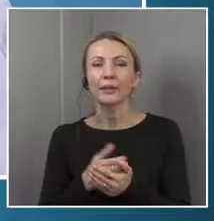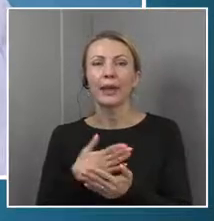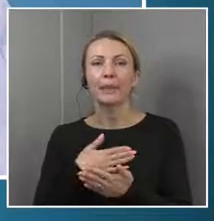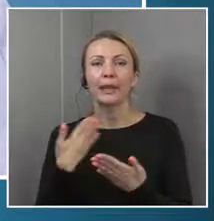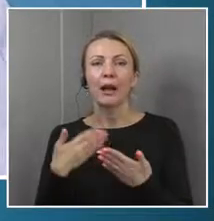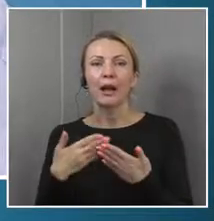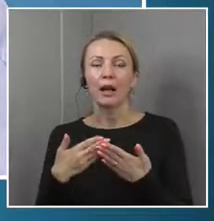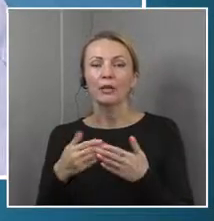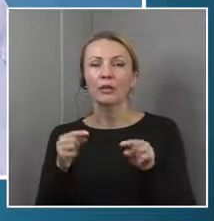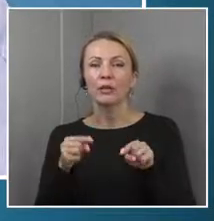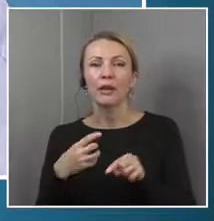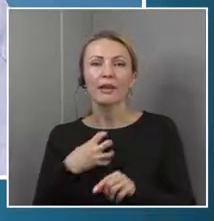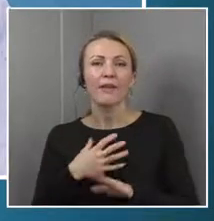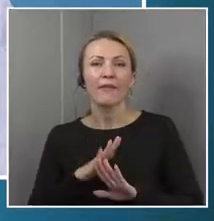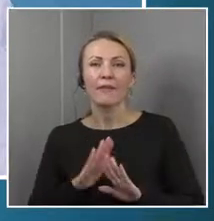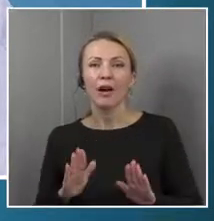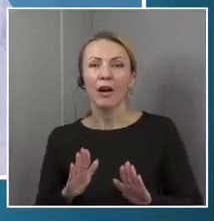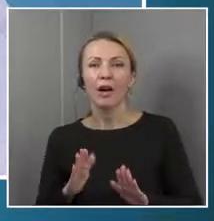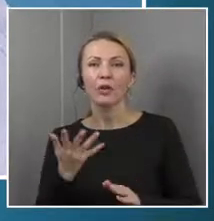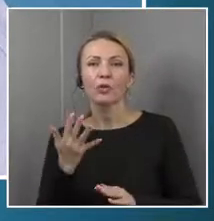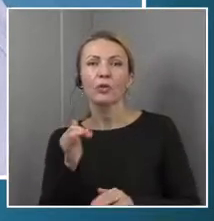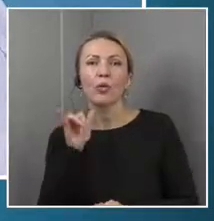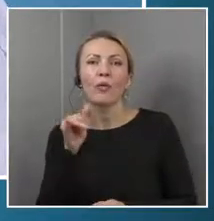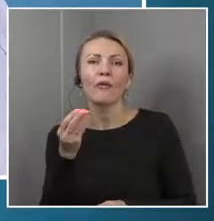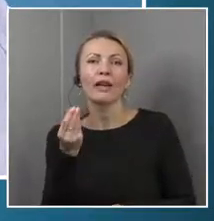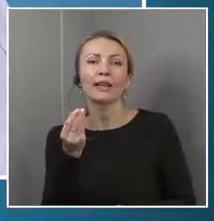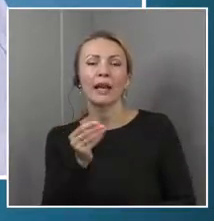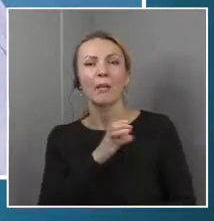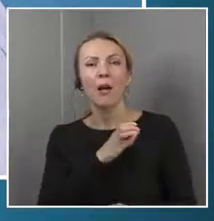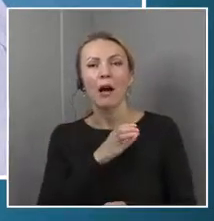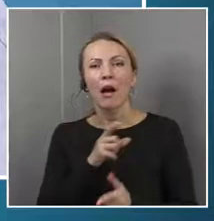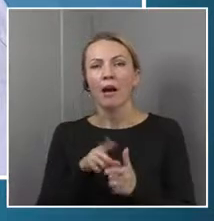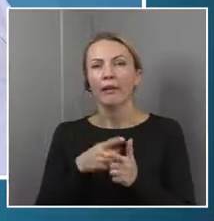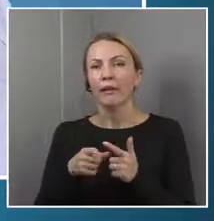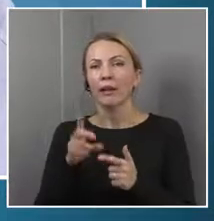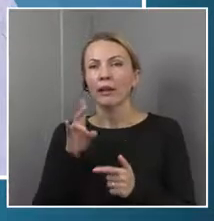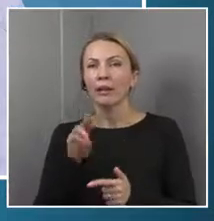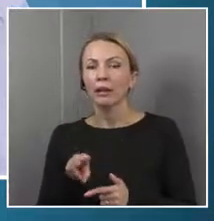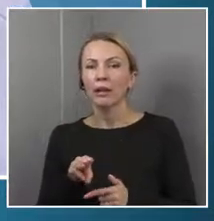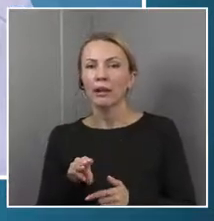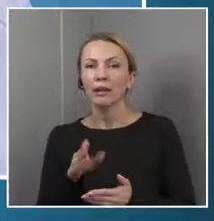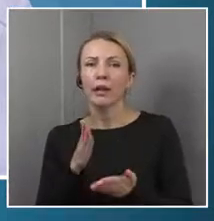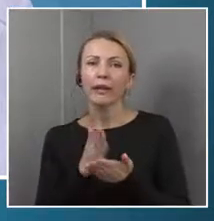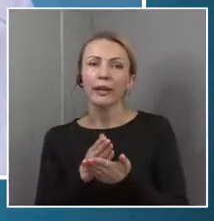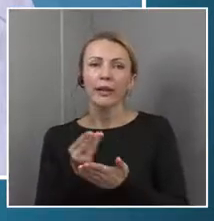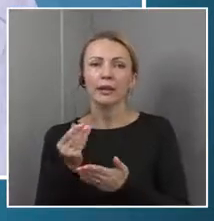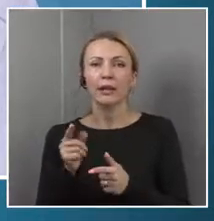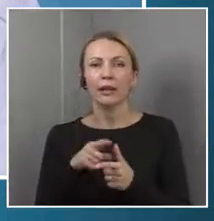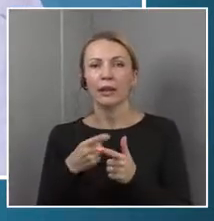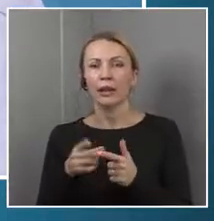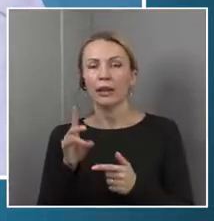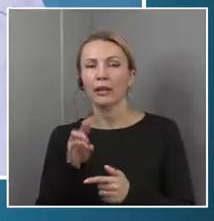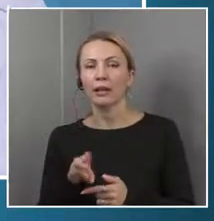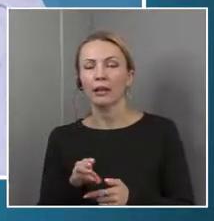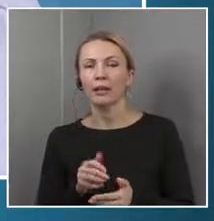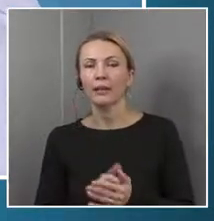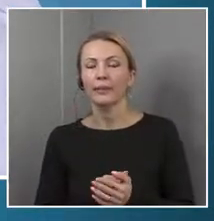you are rich or not rich, you know, whether you have money or not, because